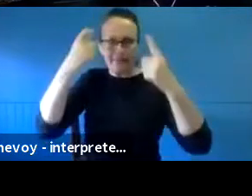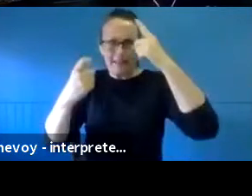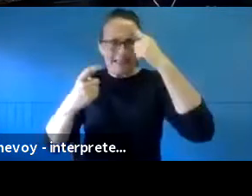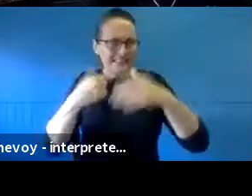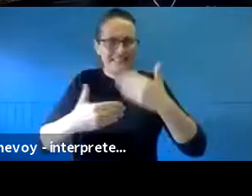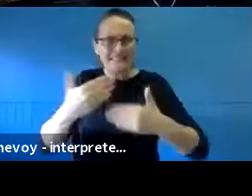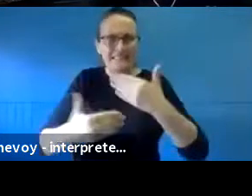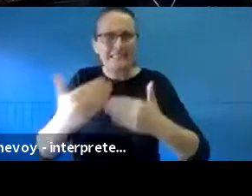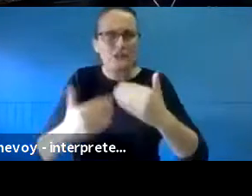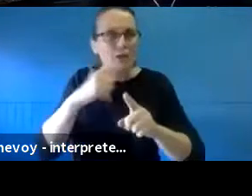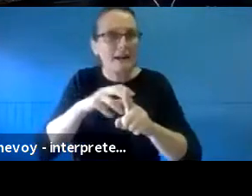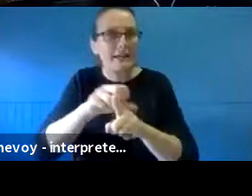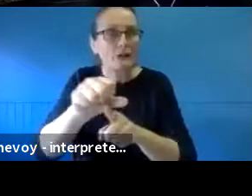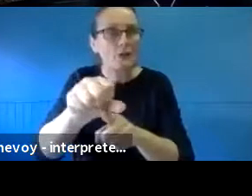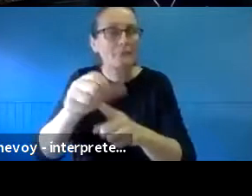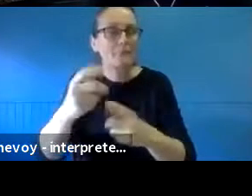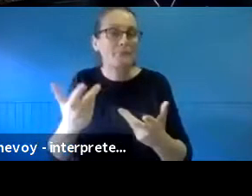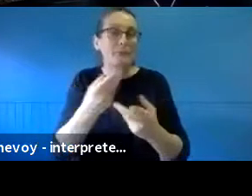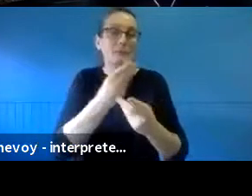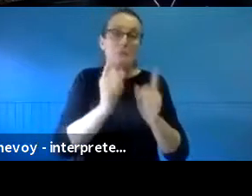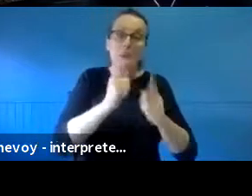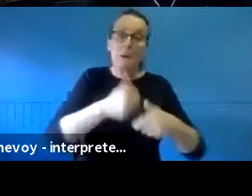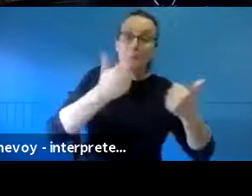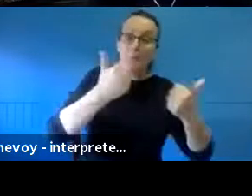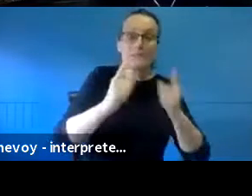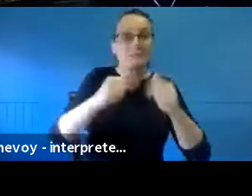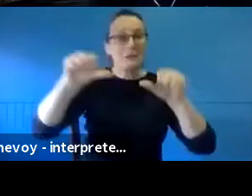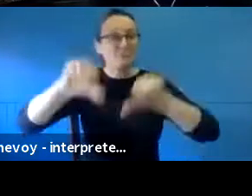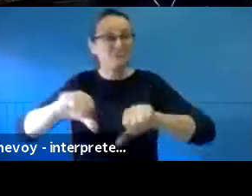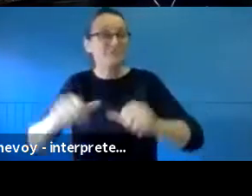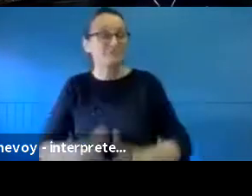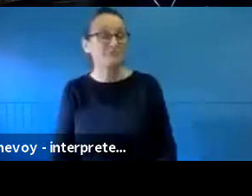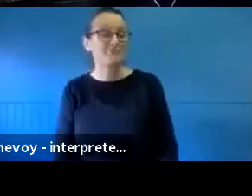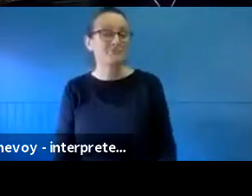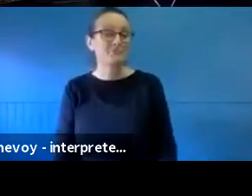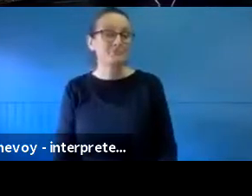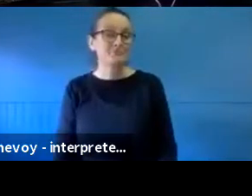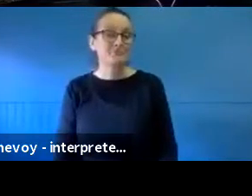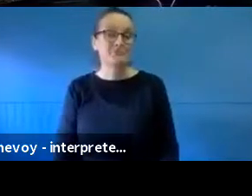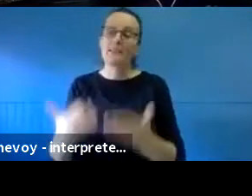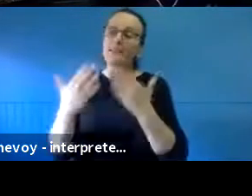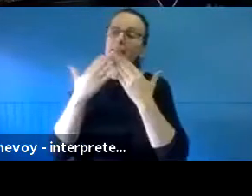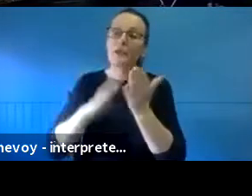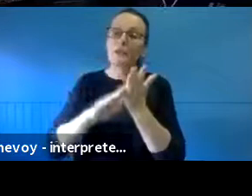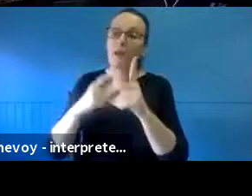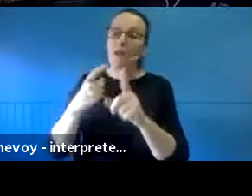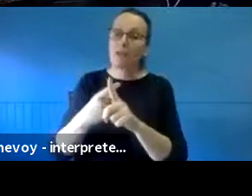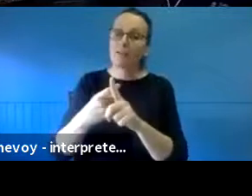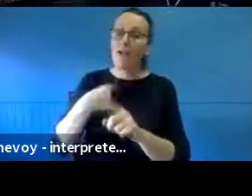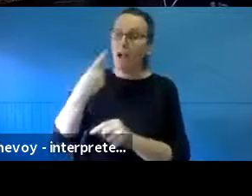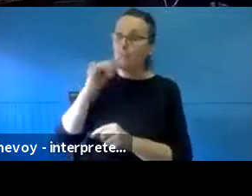with what's going on. And some of it works and some of it doesn't. Yeah, thanks, Mark. I think that insight